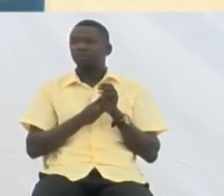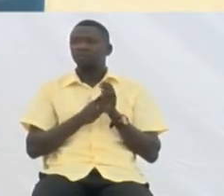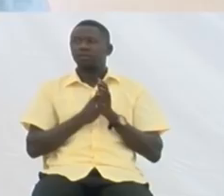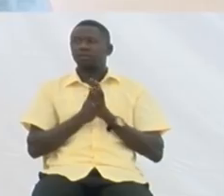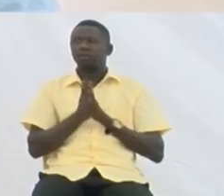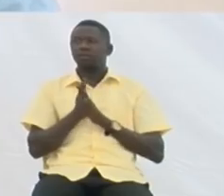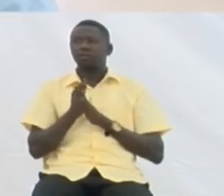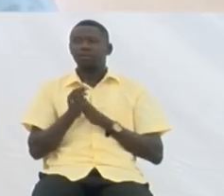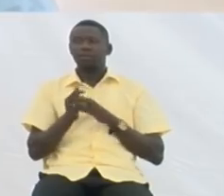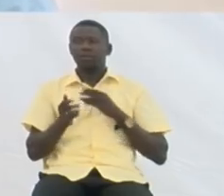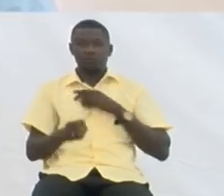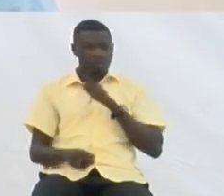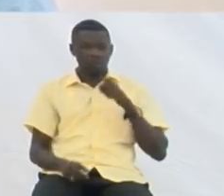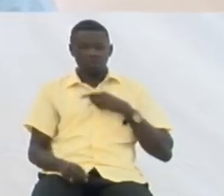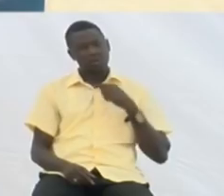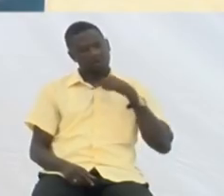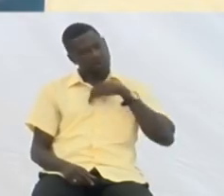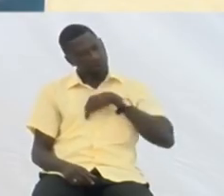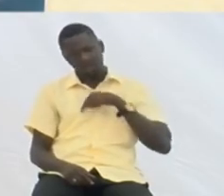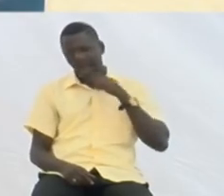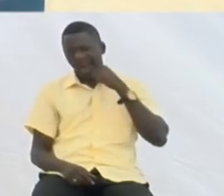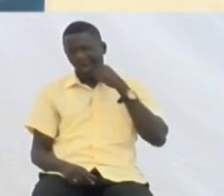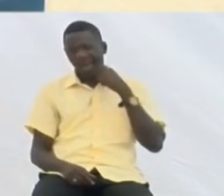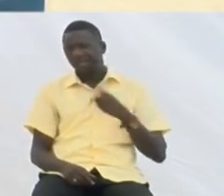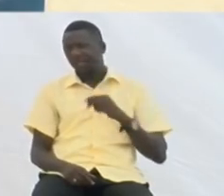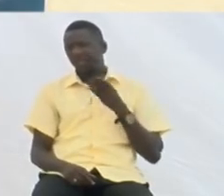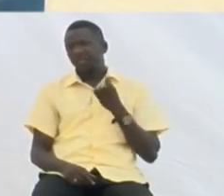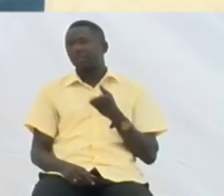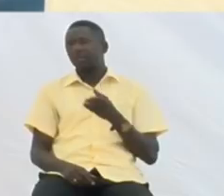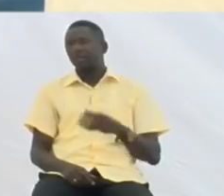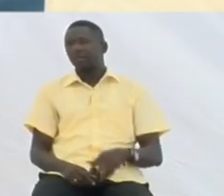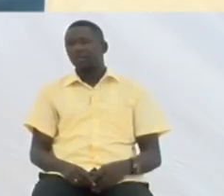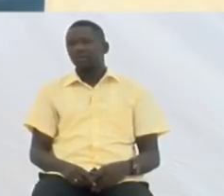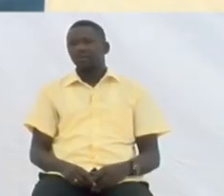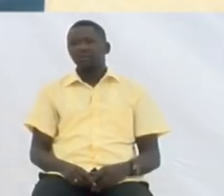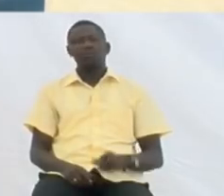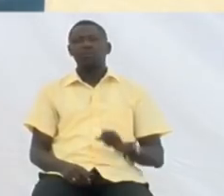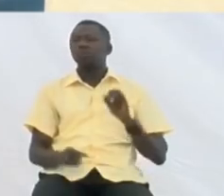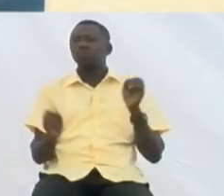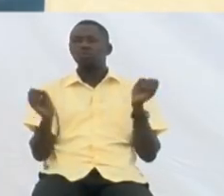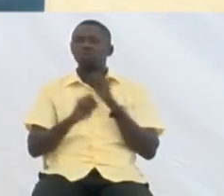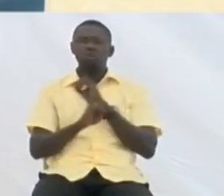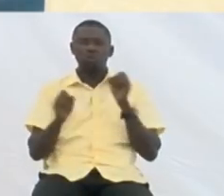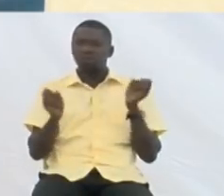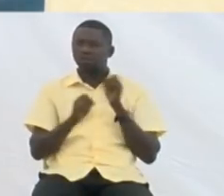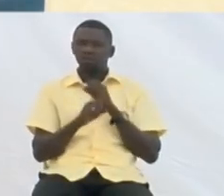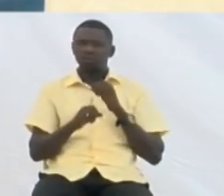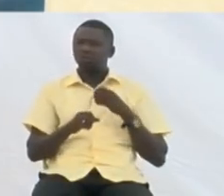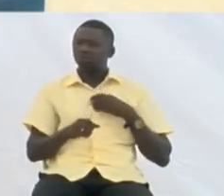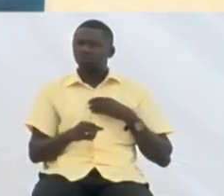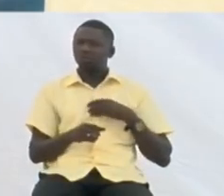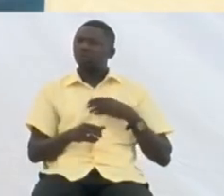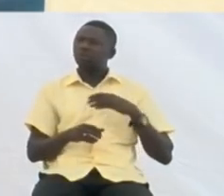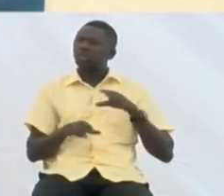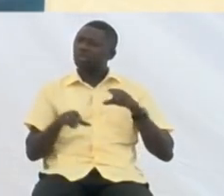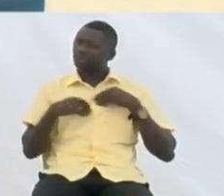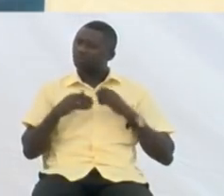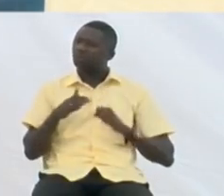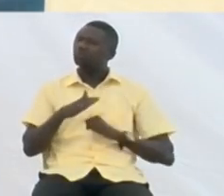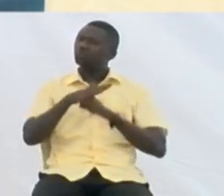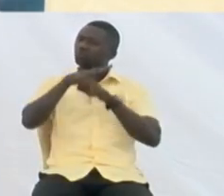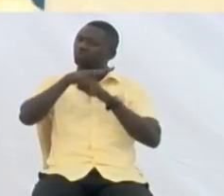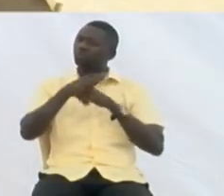I said, we are going to regret this. But nobody was willing to join